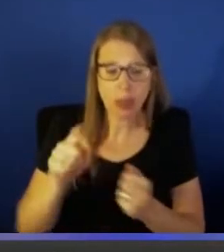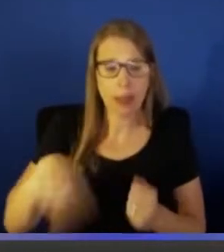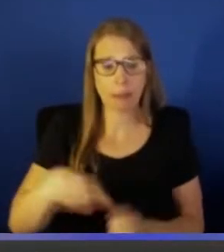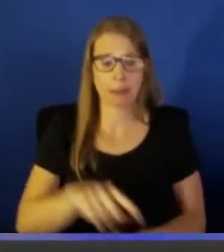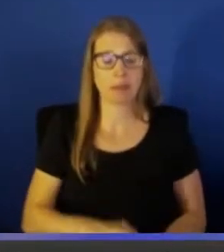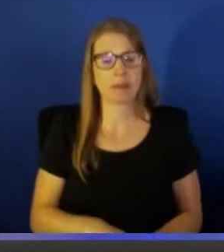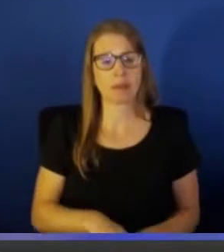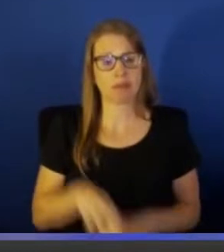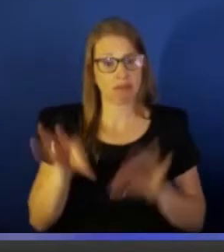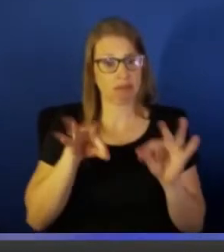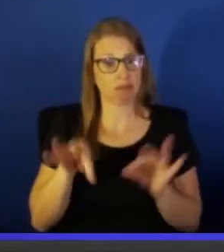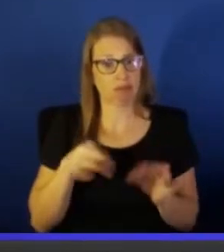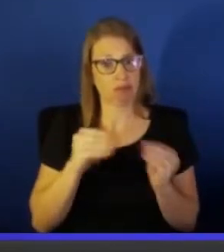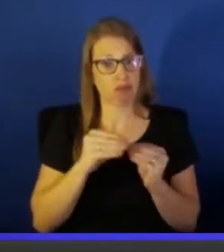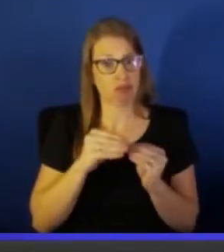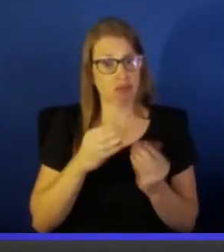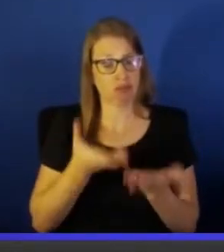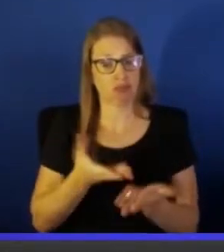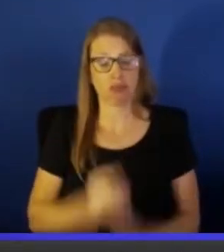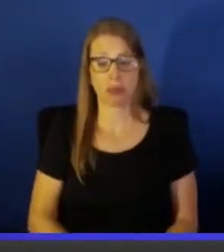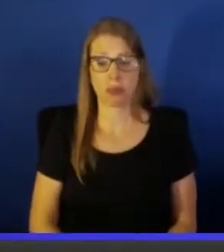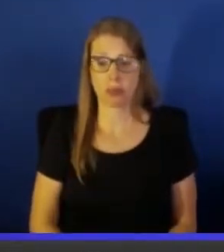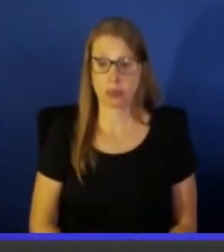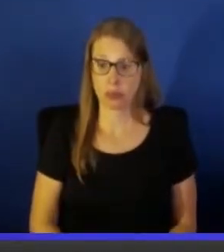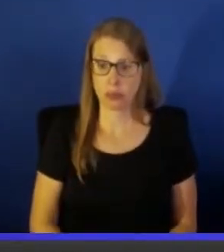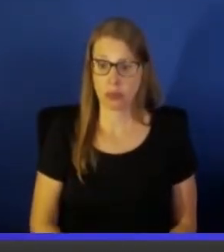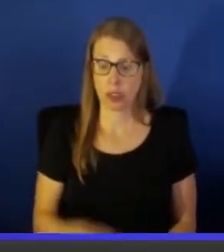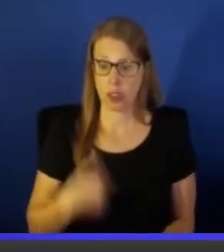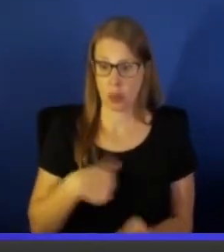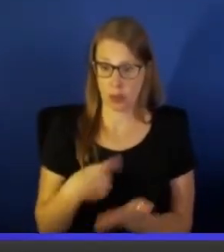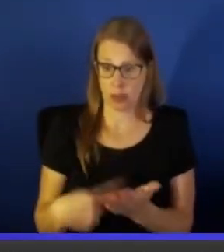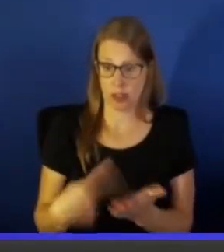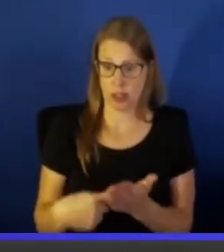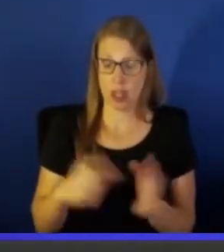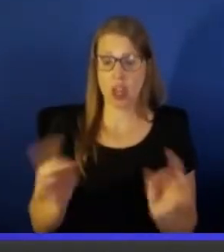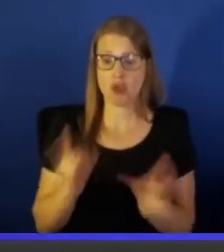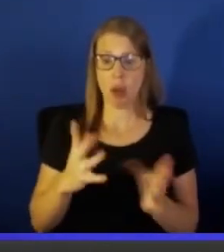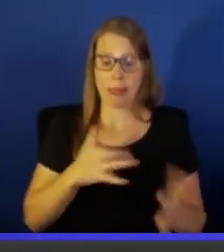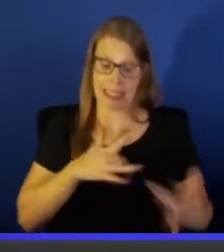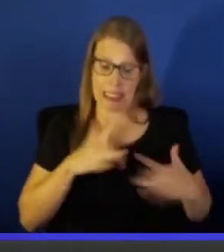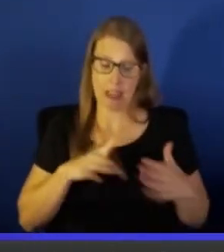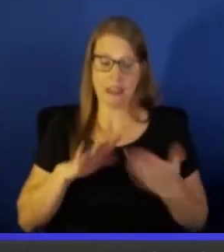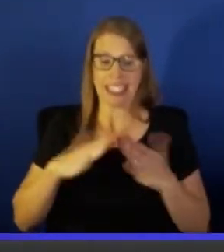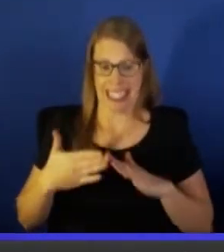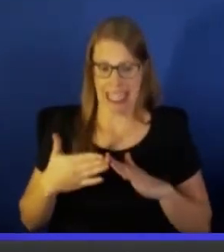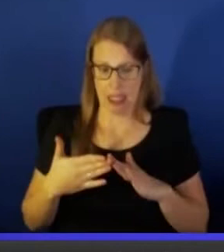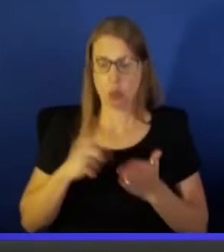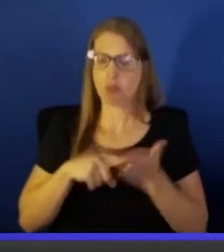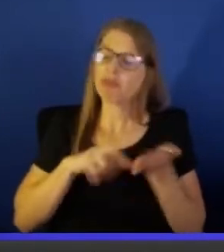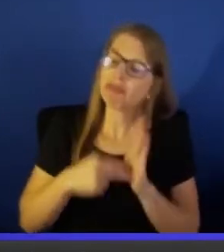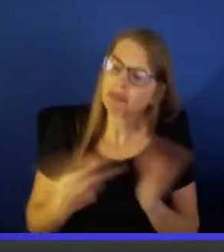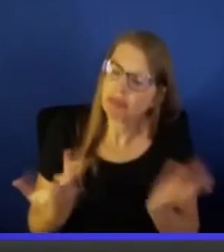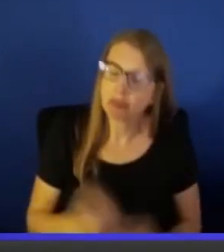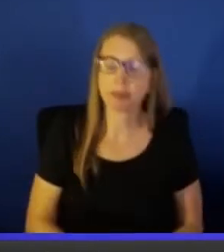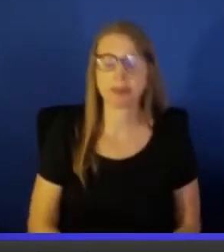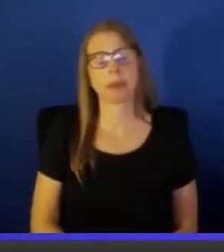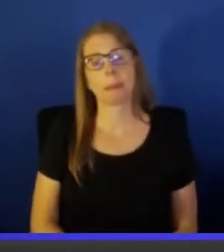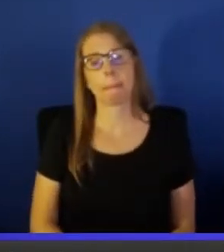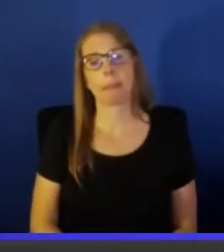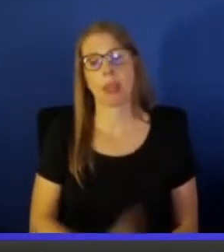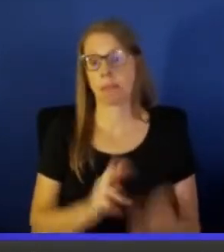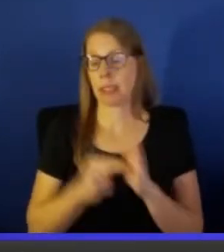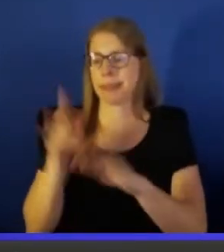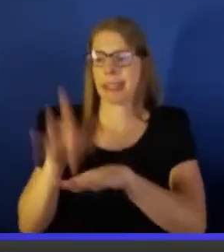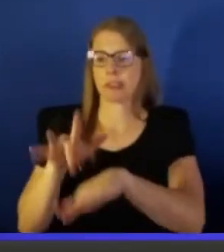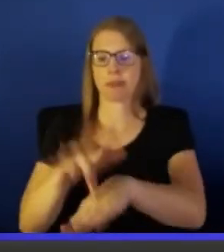that. Yes, one of the things we're talking about is how do we become a trauma-sensitive city? And what that means is basically wherever you go in our city, whether